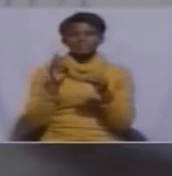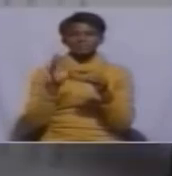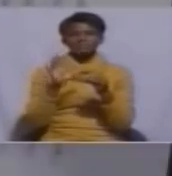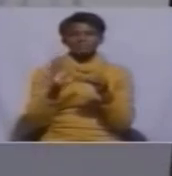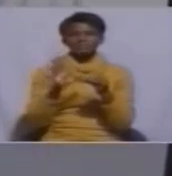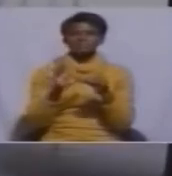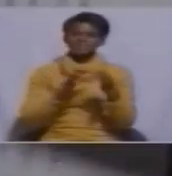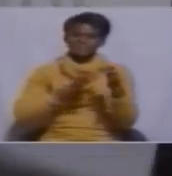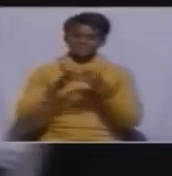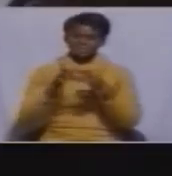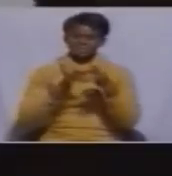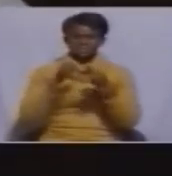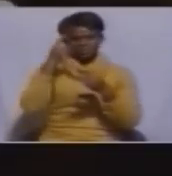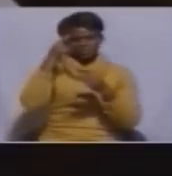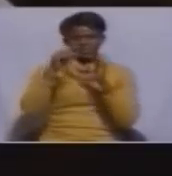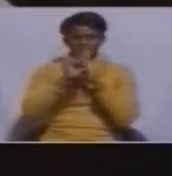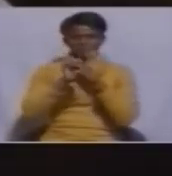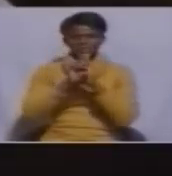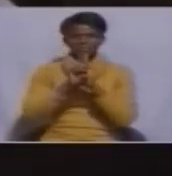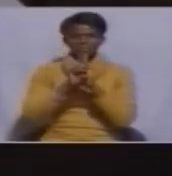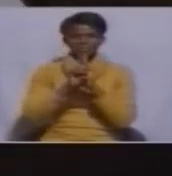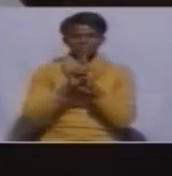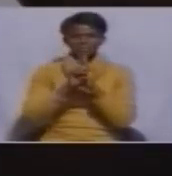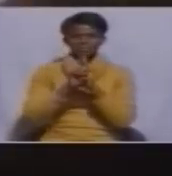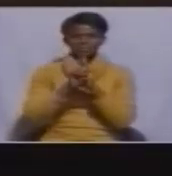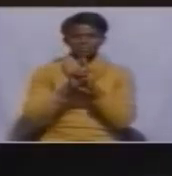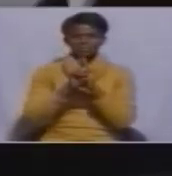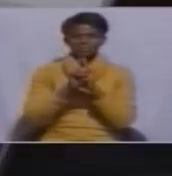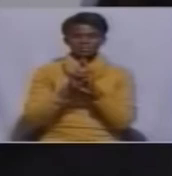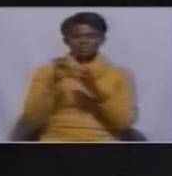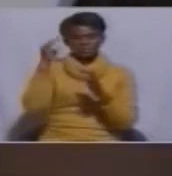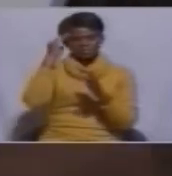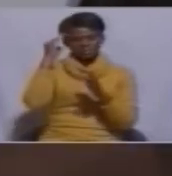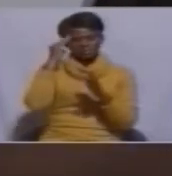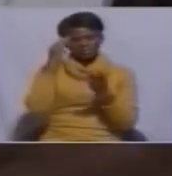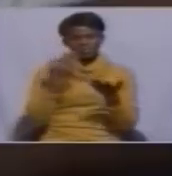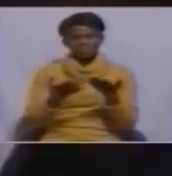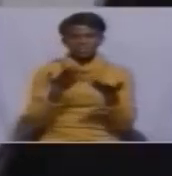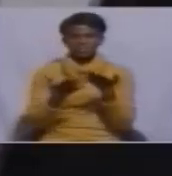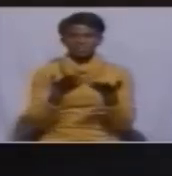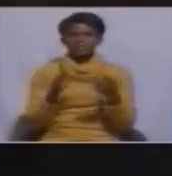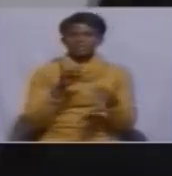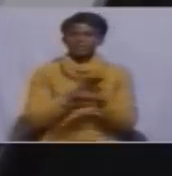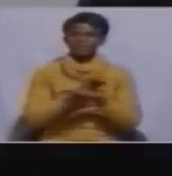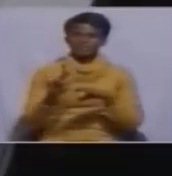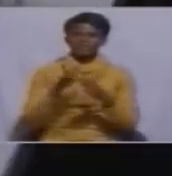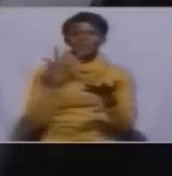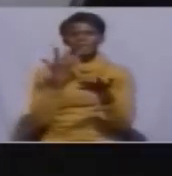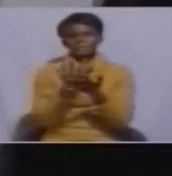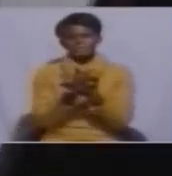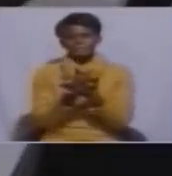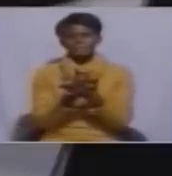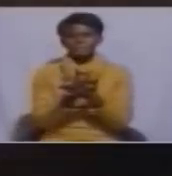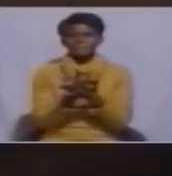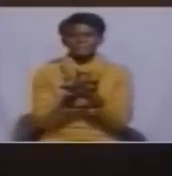70, states out, for instance, if someone has been, it's later discovered that he's bankrupt, or maybe he has been in prison for one of those are the reasons